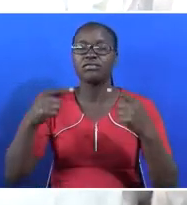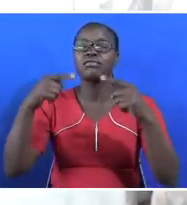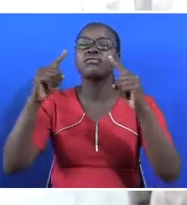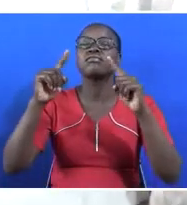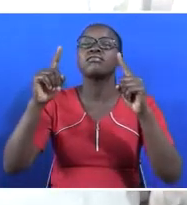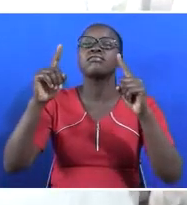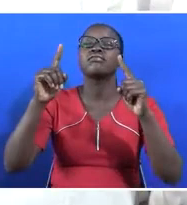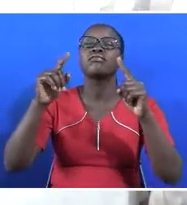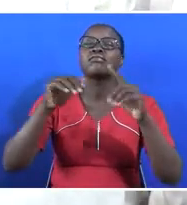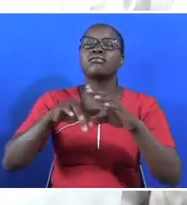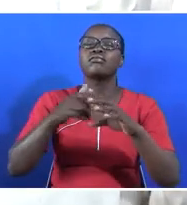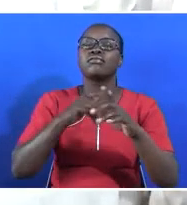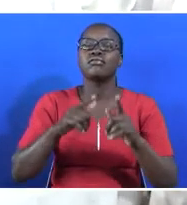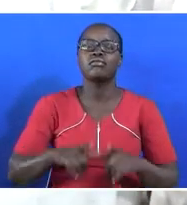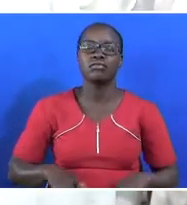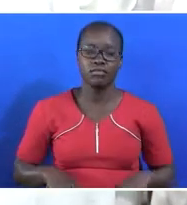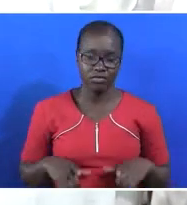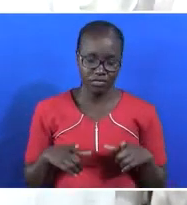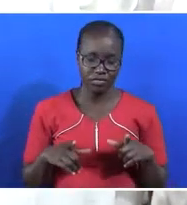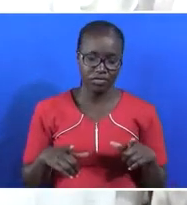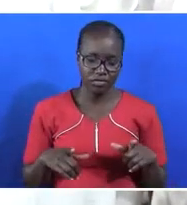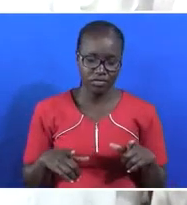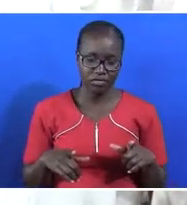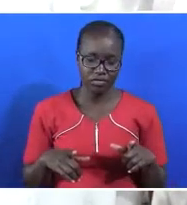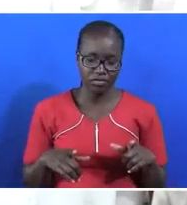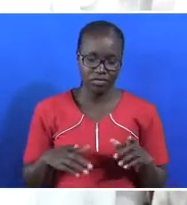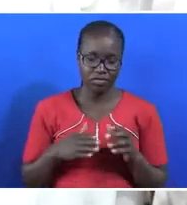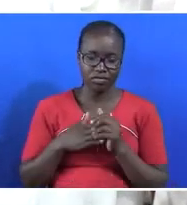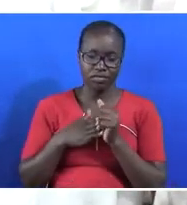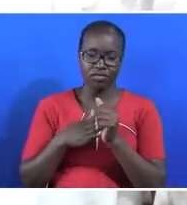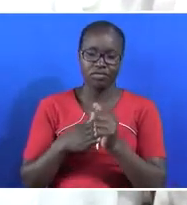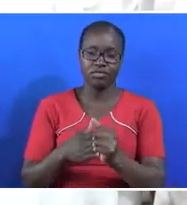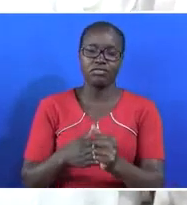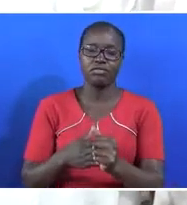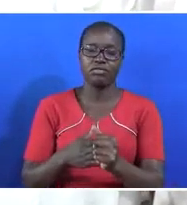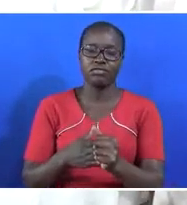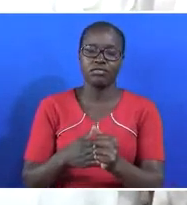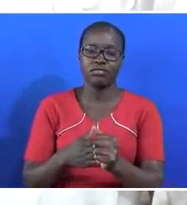Lord, in our lives, to guide and lead us,